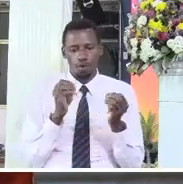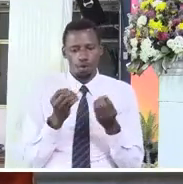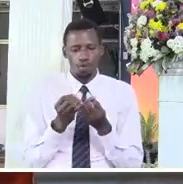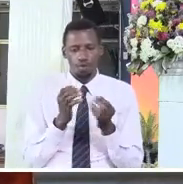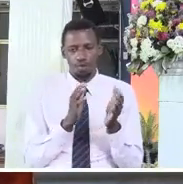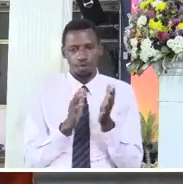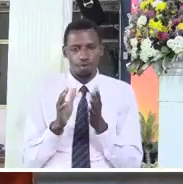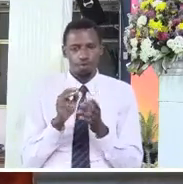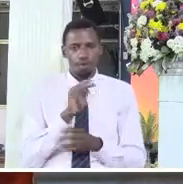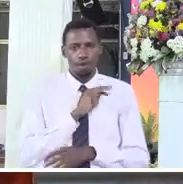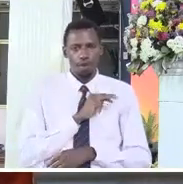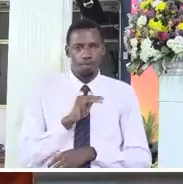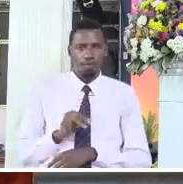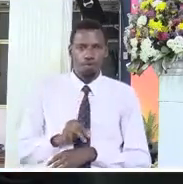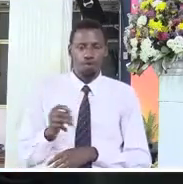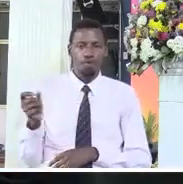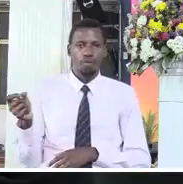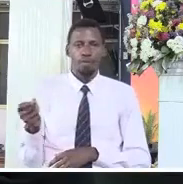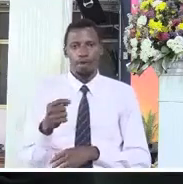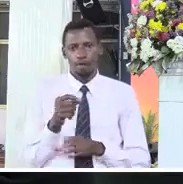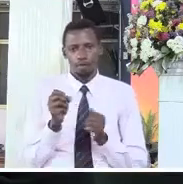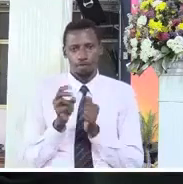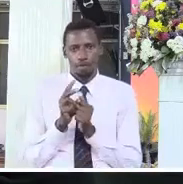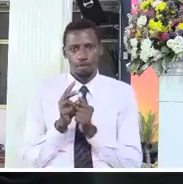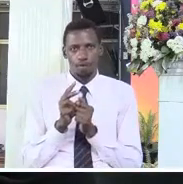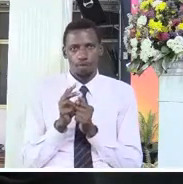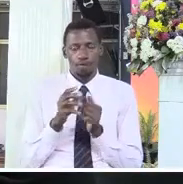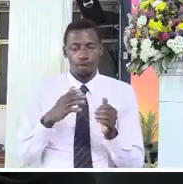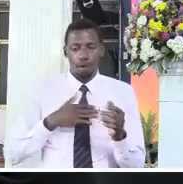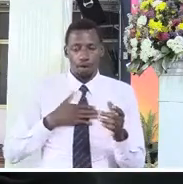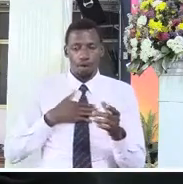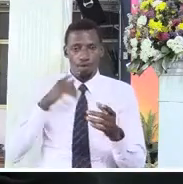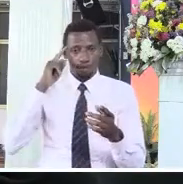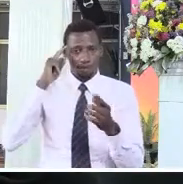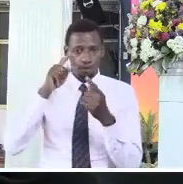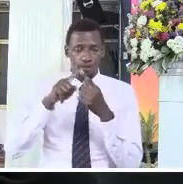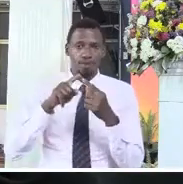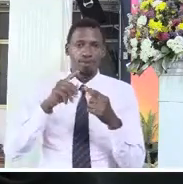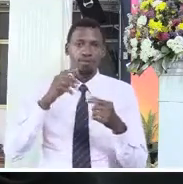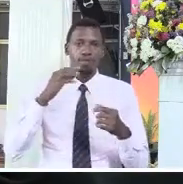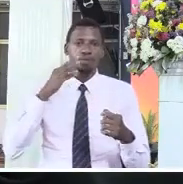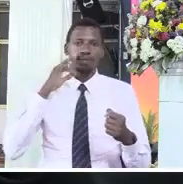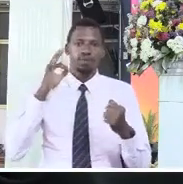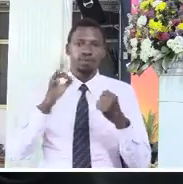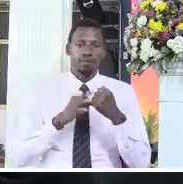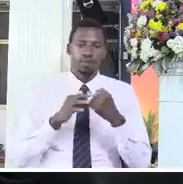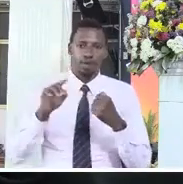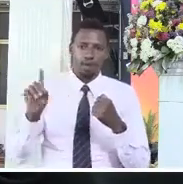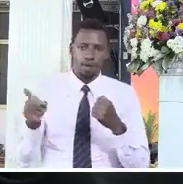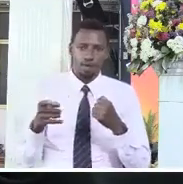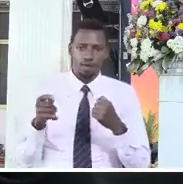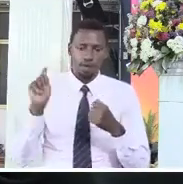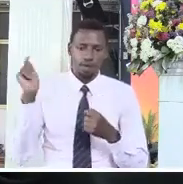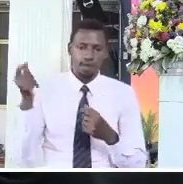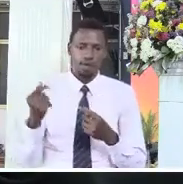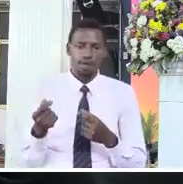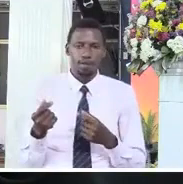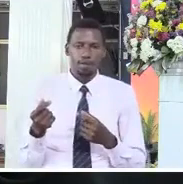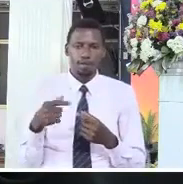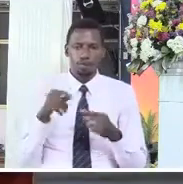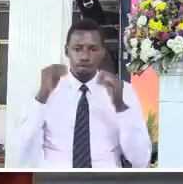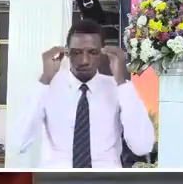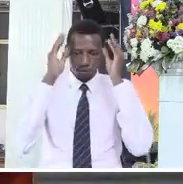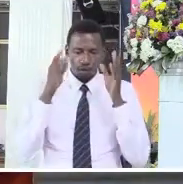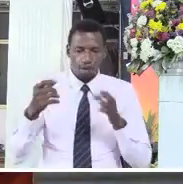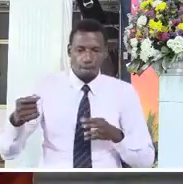mission in December. Our target is 800,000 Kenyan shillings, and we are students. We don't